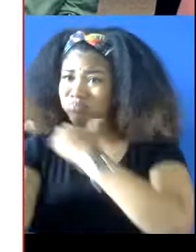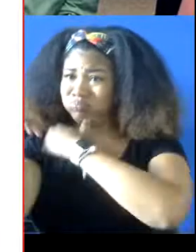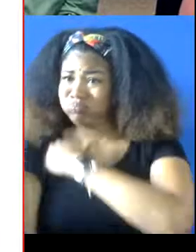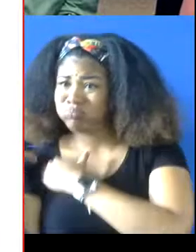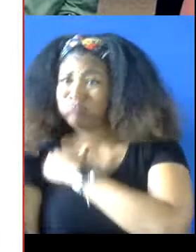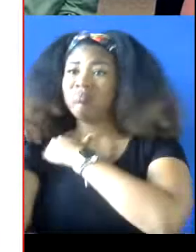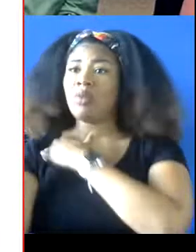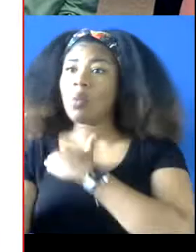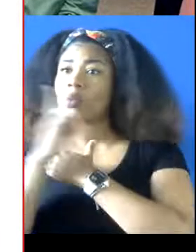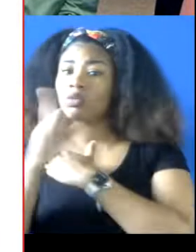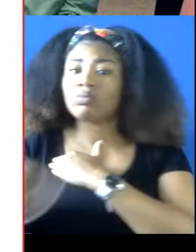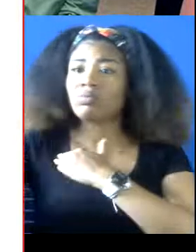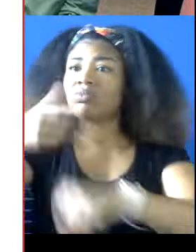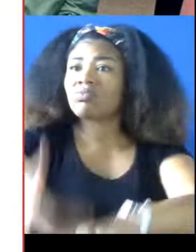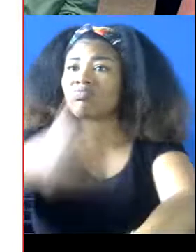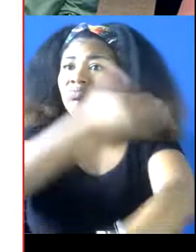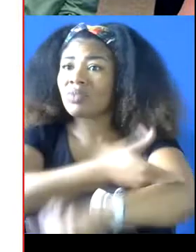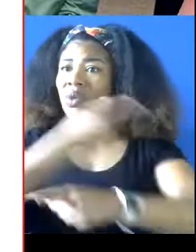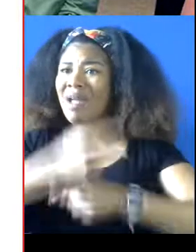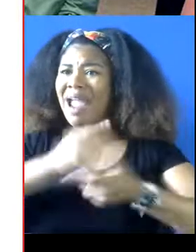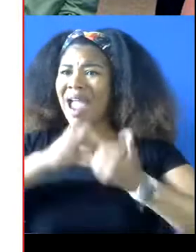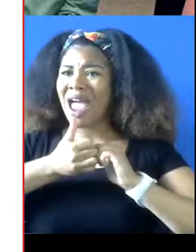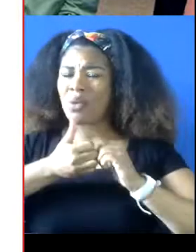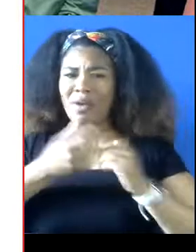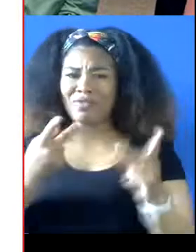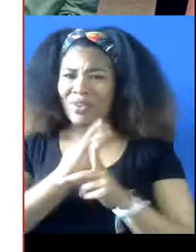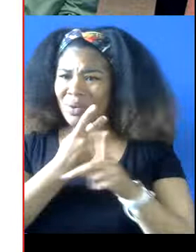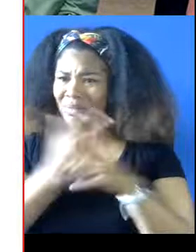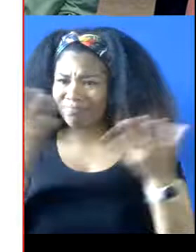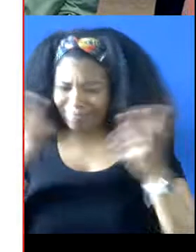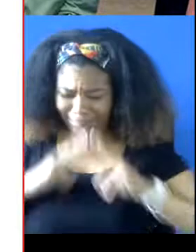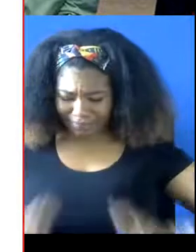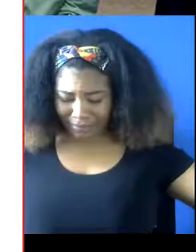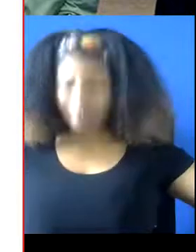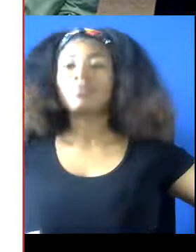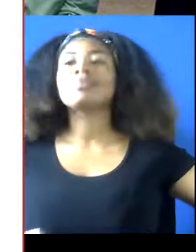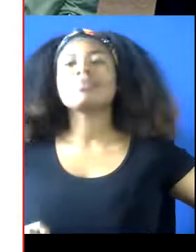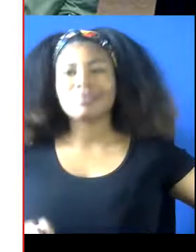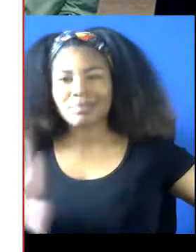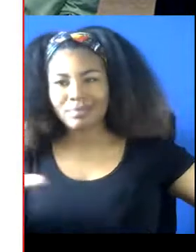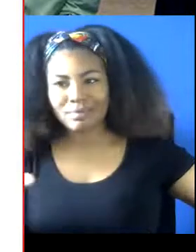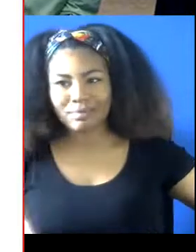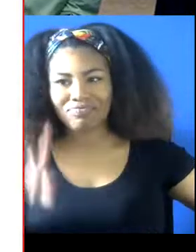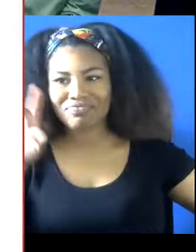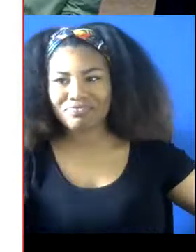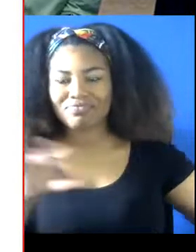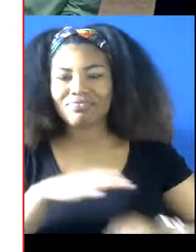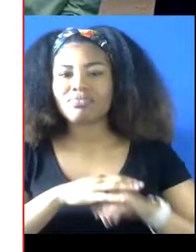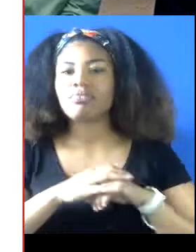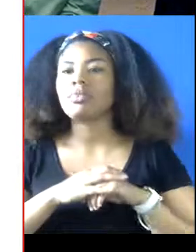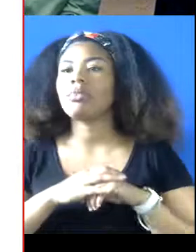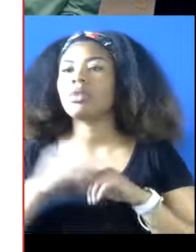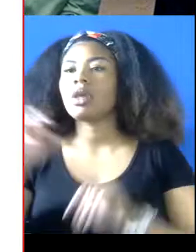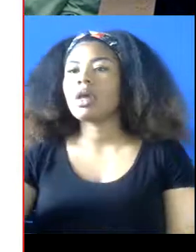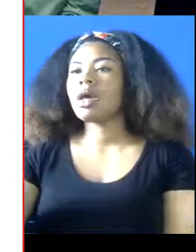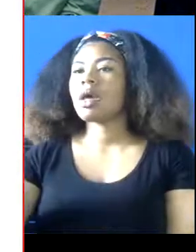students are growing? And so that really is how we come to this idea of